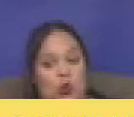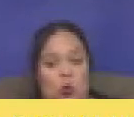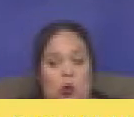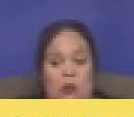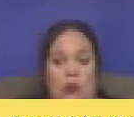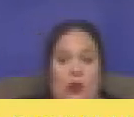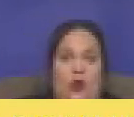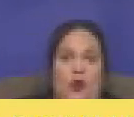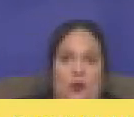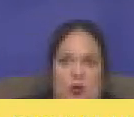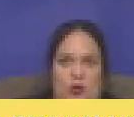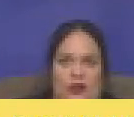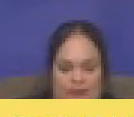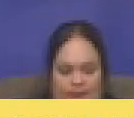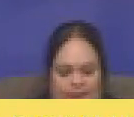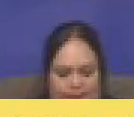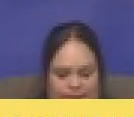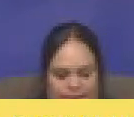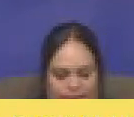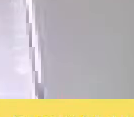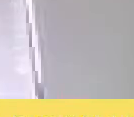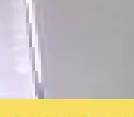to the board?